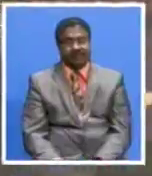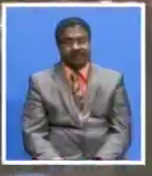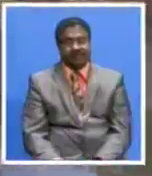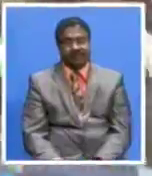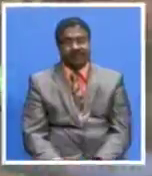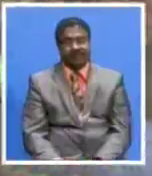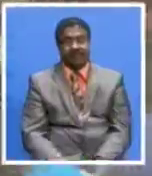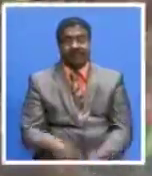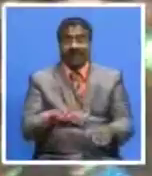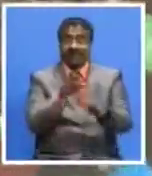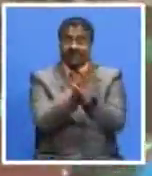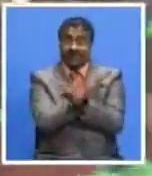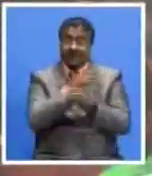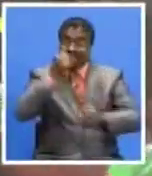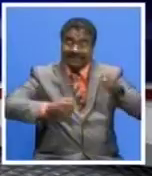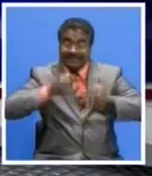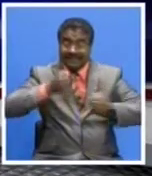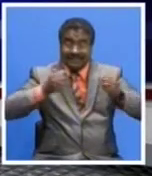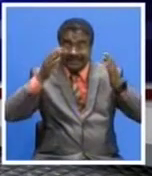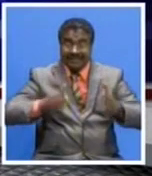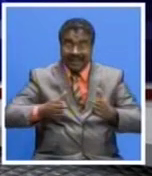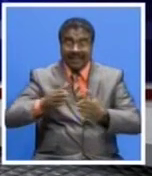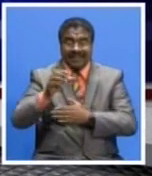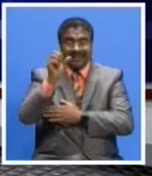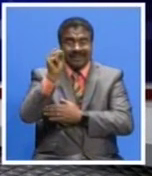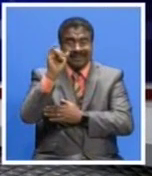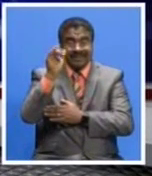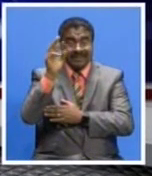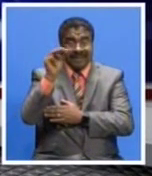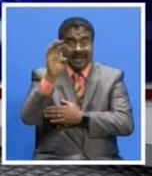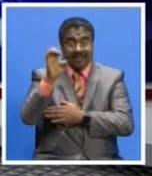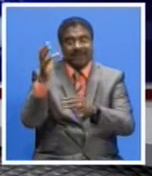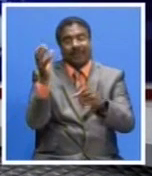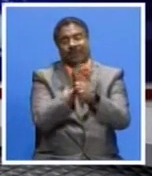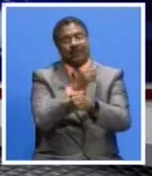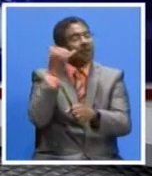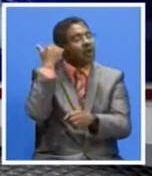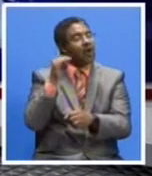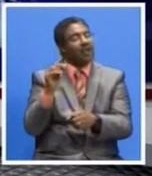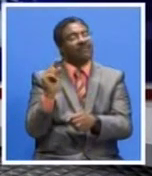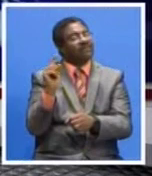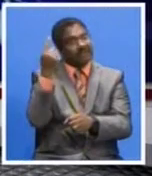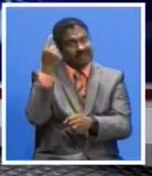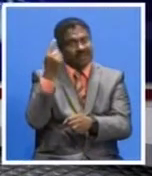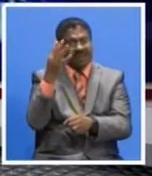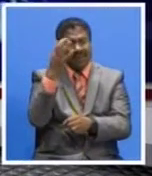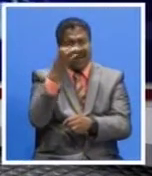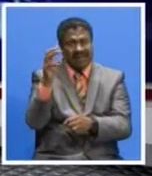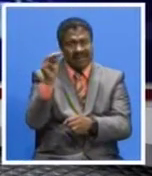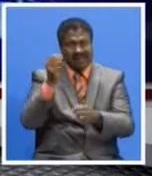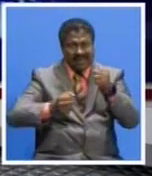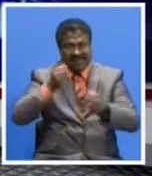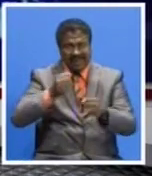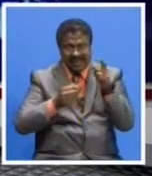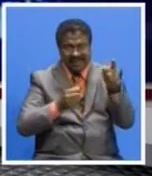And also coming up in the news, Zambian sprinter Sydney Siame has minted a gold medal in the 400 meters category at